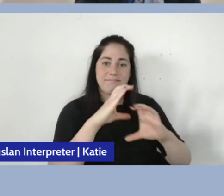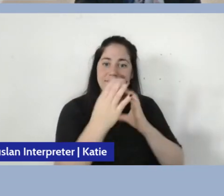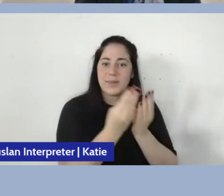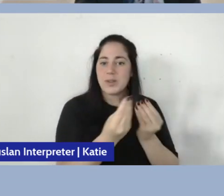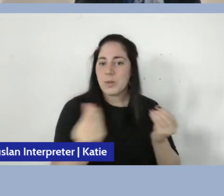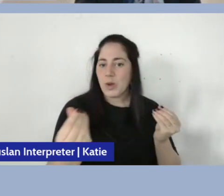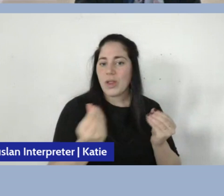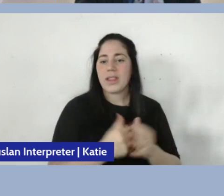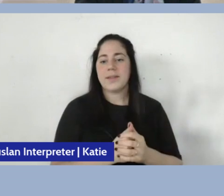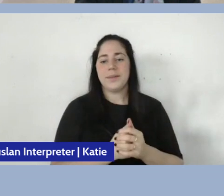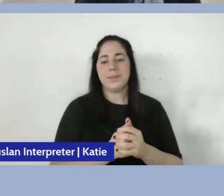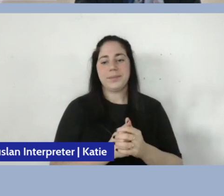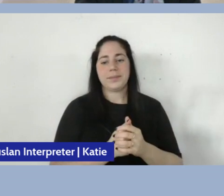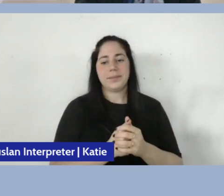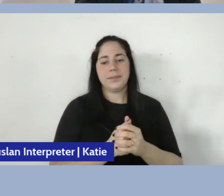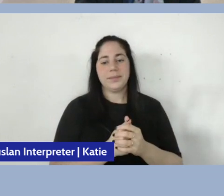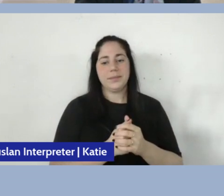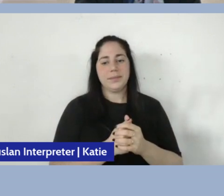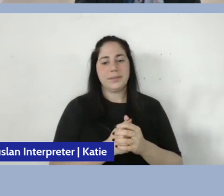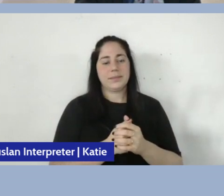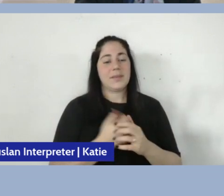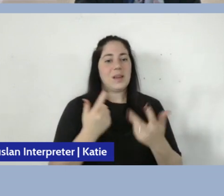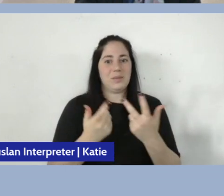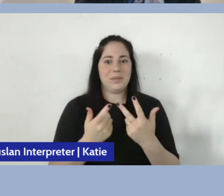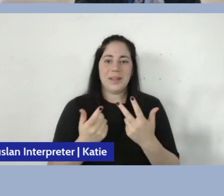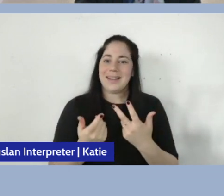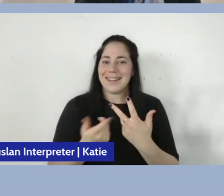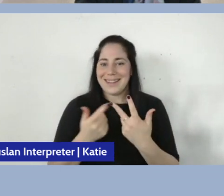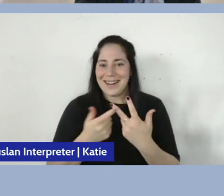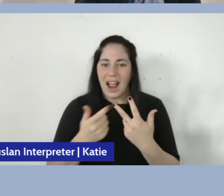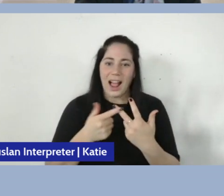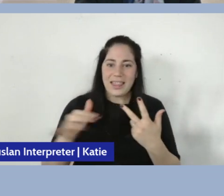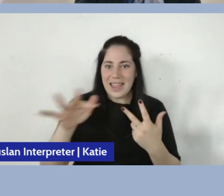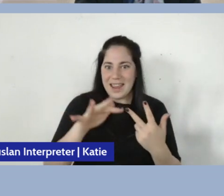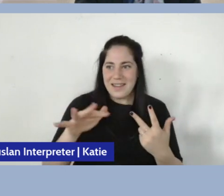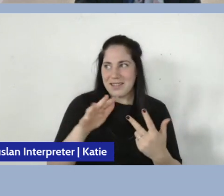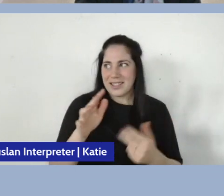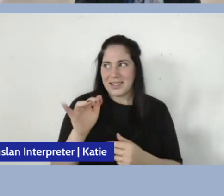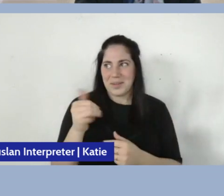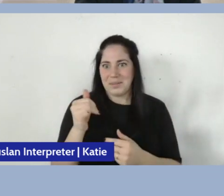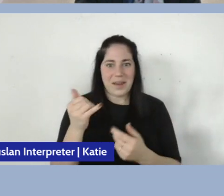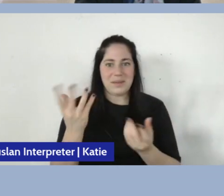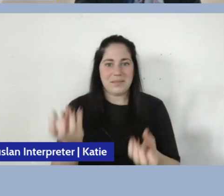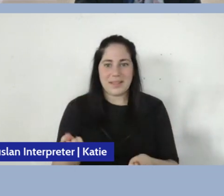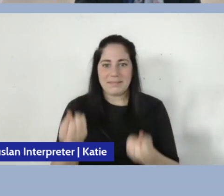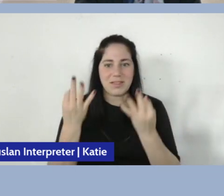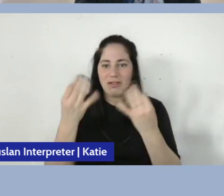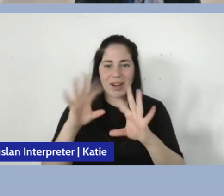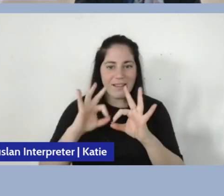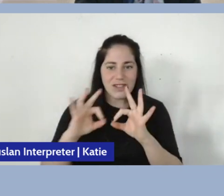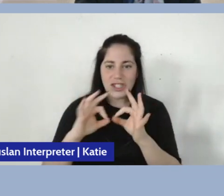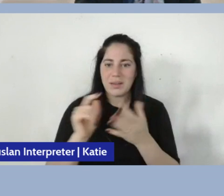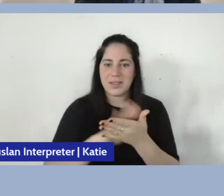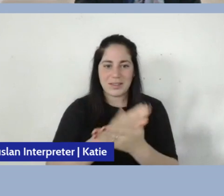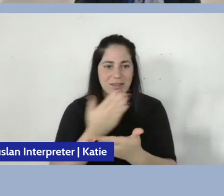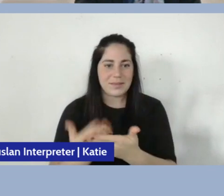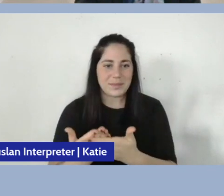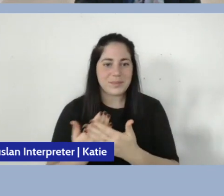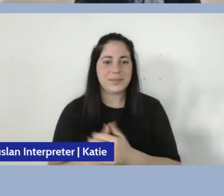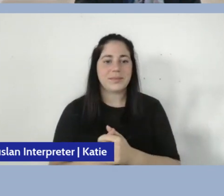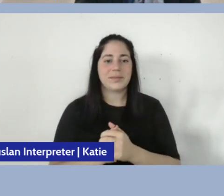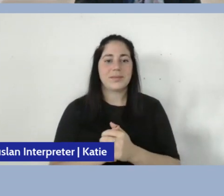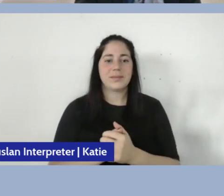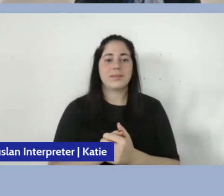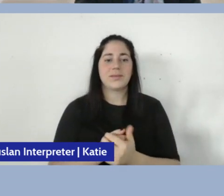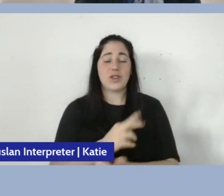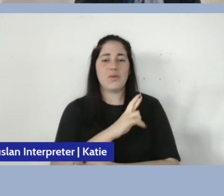often, working in other settings, we might not have that fortune. And so we rely on a variety of